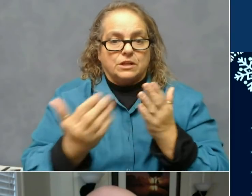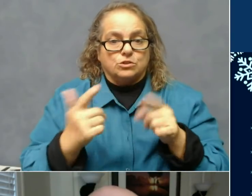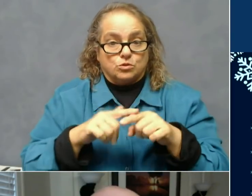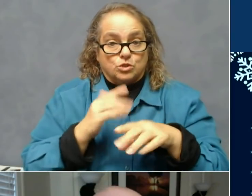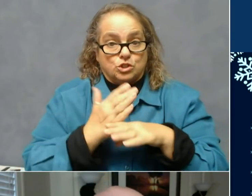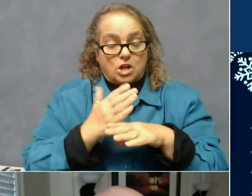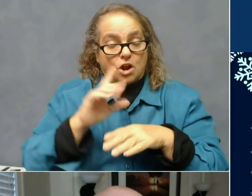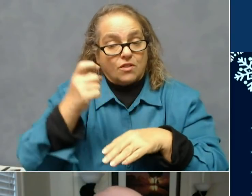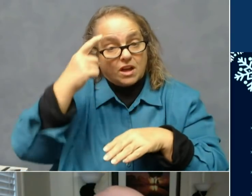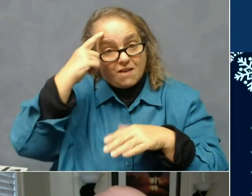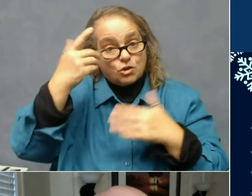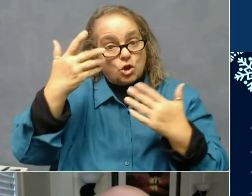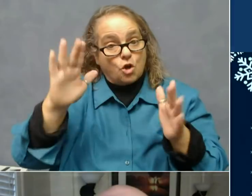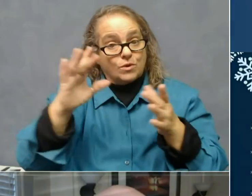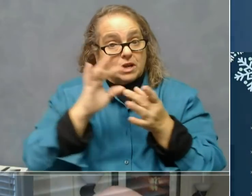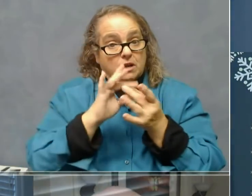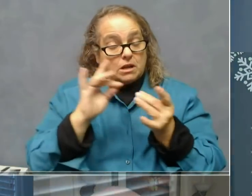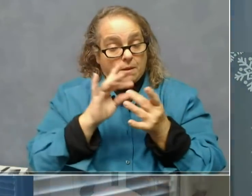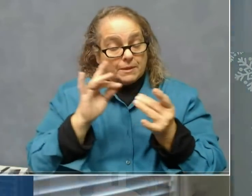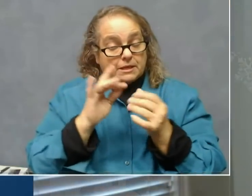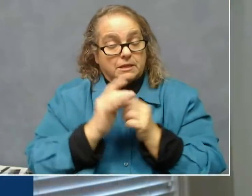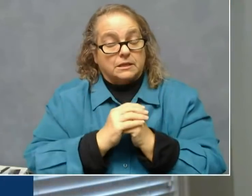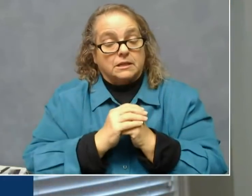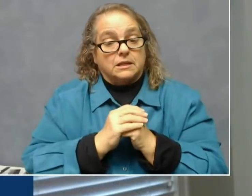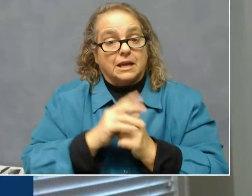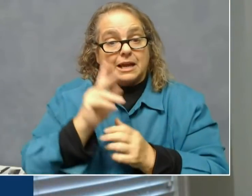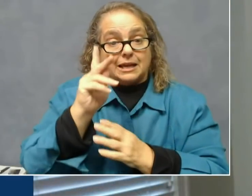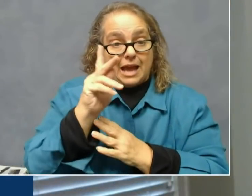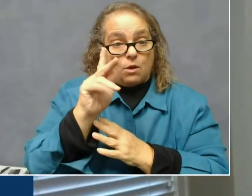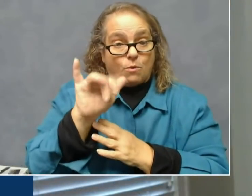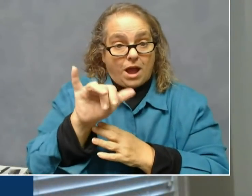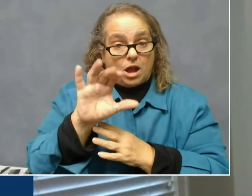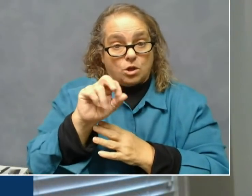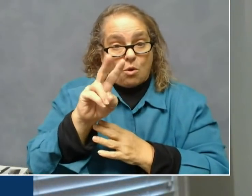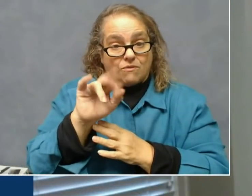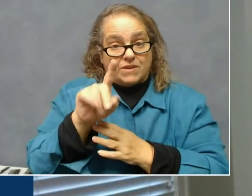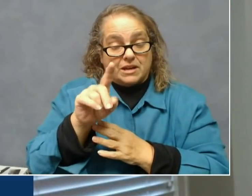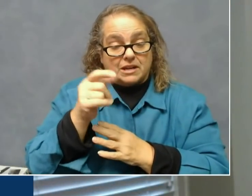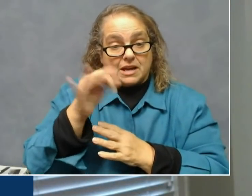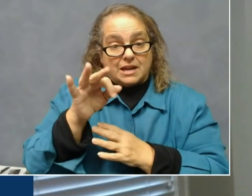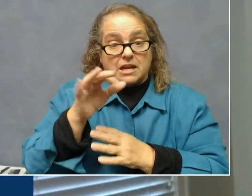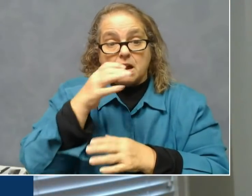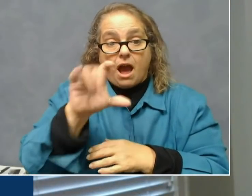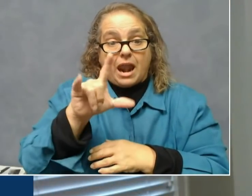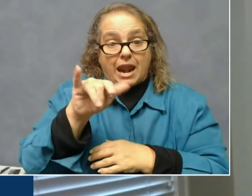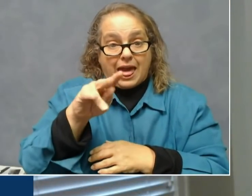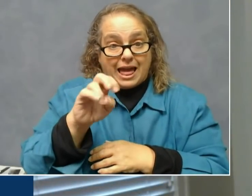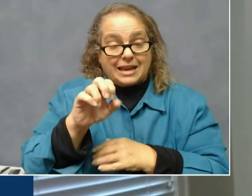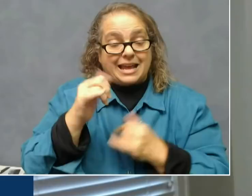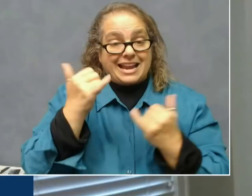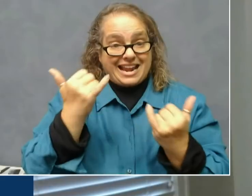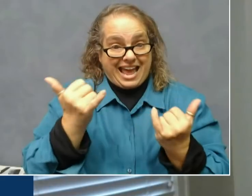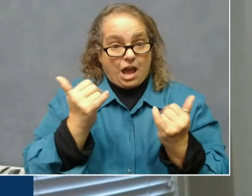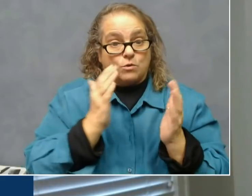commented that the KY COVID-19 hotline is now prepared to begin addressing